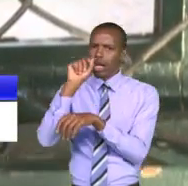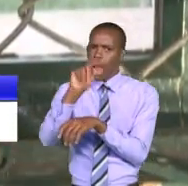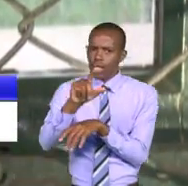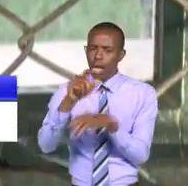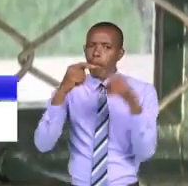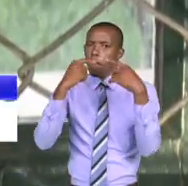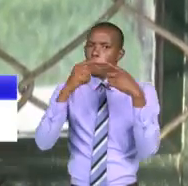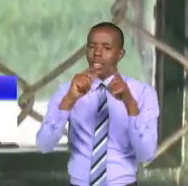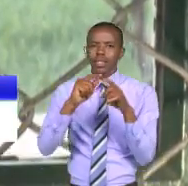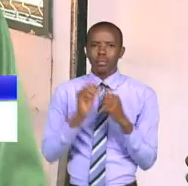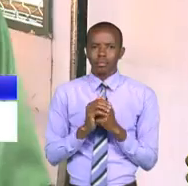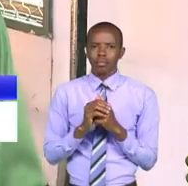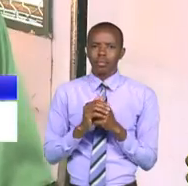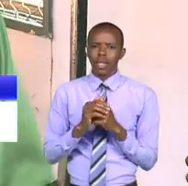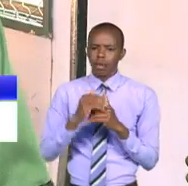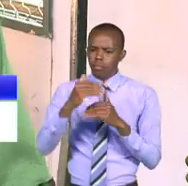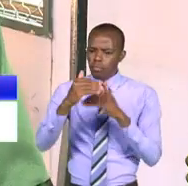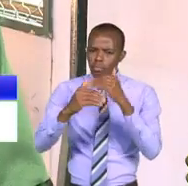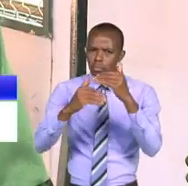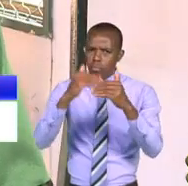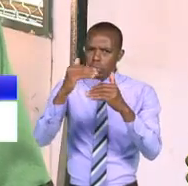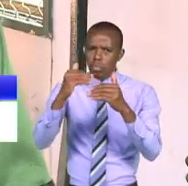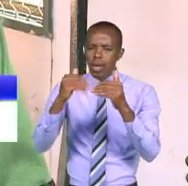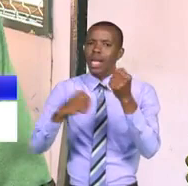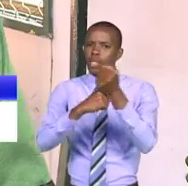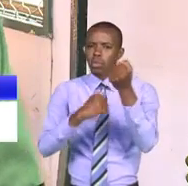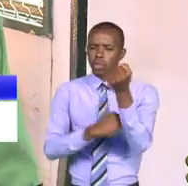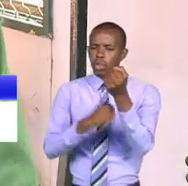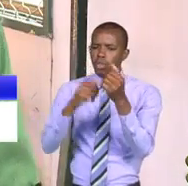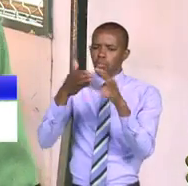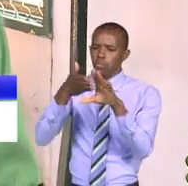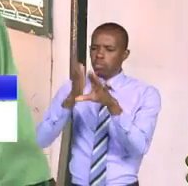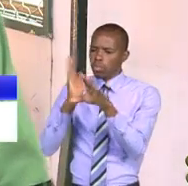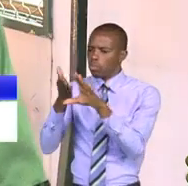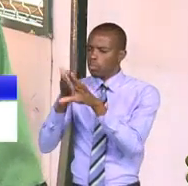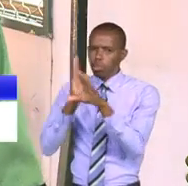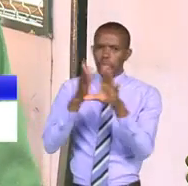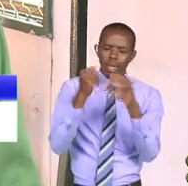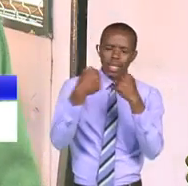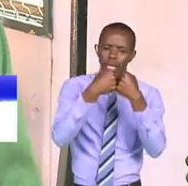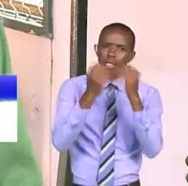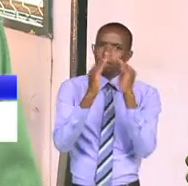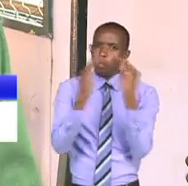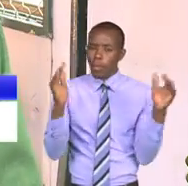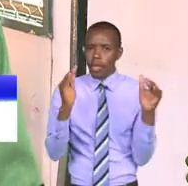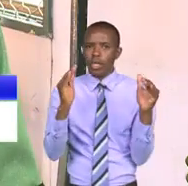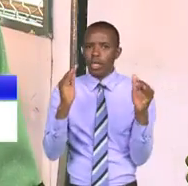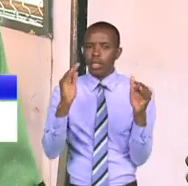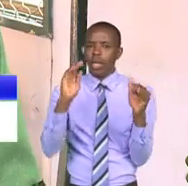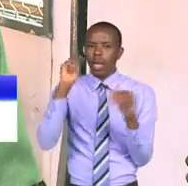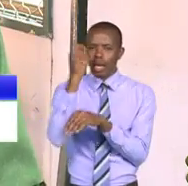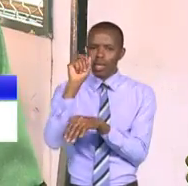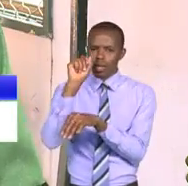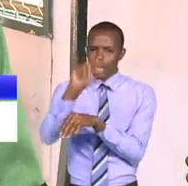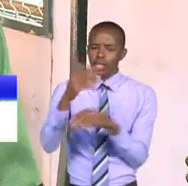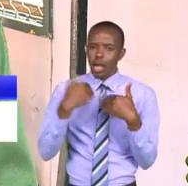I mean, along the way, they withdrew sponsorship. So the big challenge Kenya Darts is